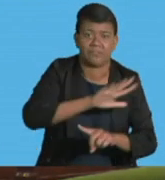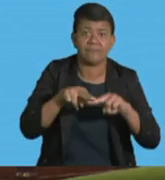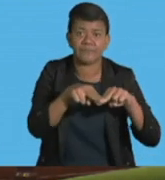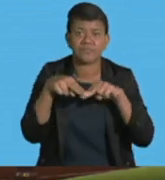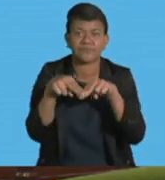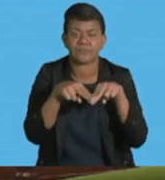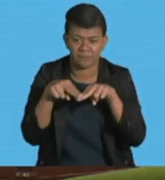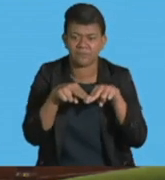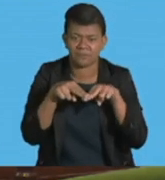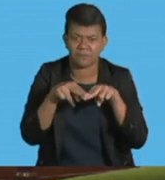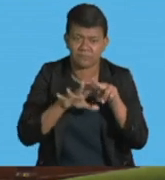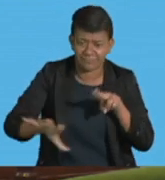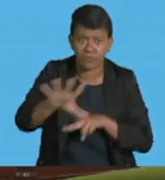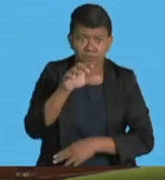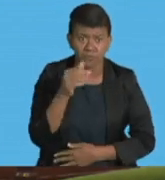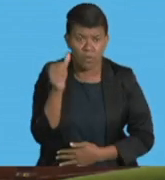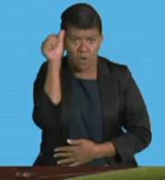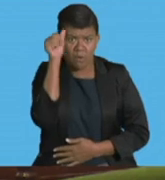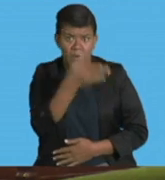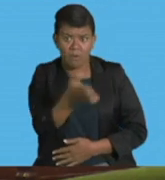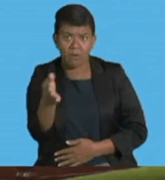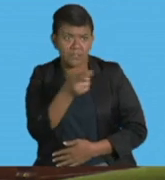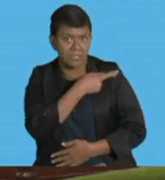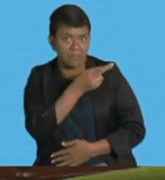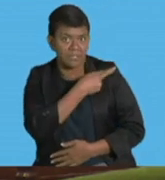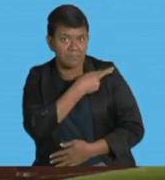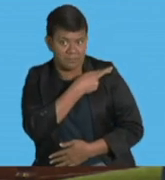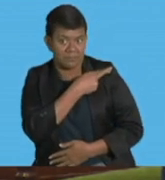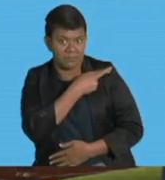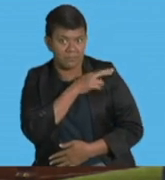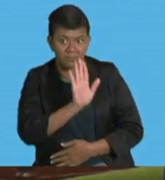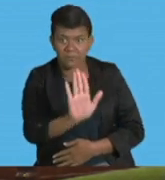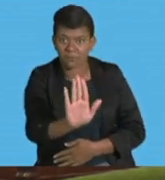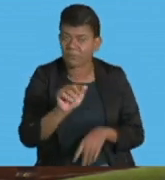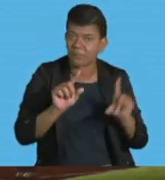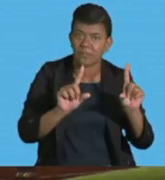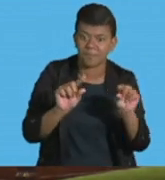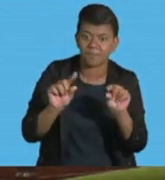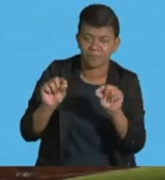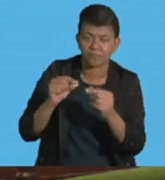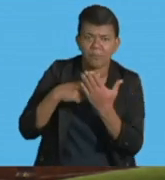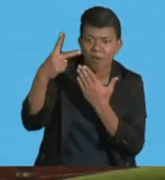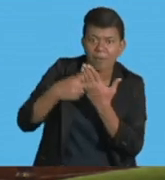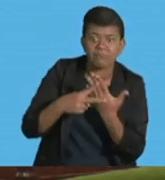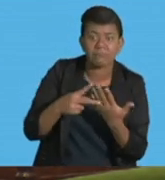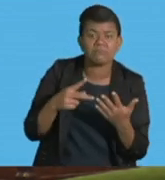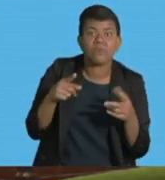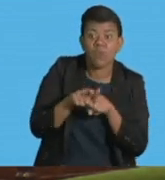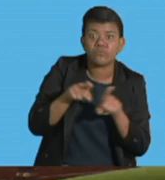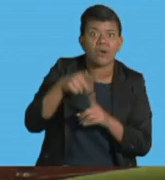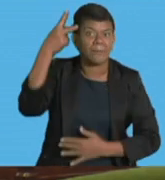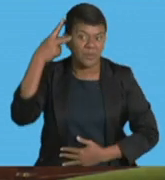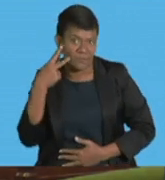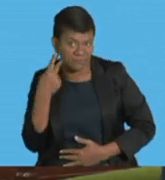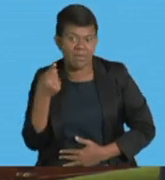seems to be responsible for solving all society's challenges. And I continue to say that parents and guardians have a key role to play